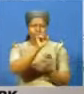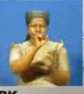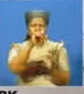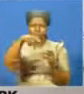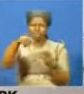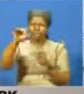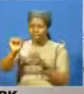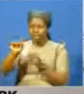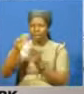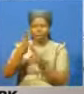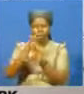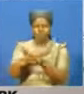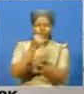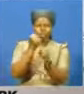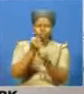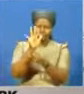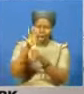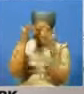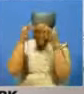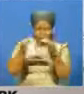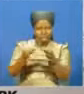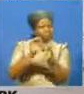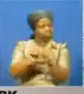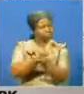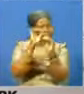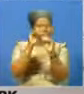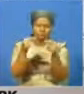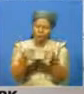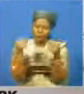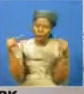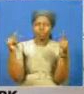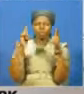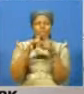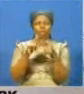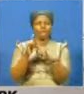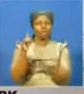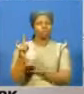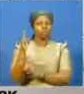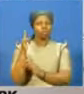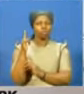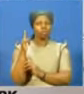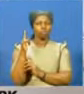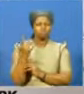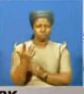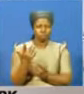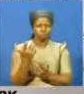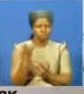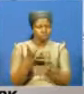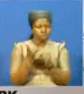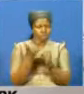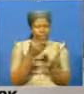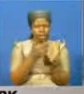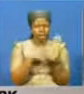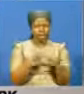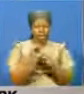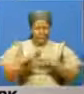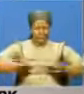before taking some of its decisions contrary to the provisions of the Cotonou Agreement.